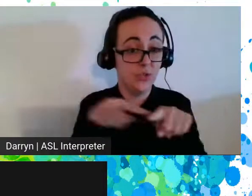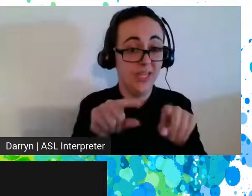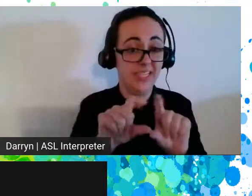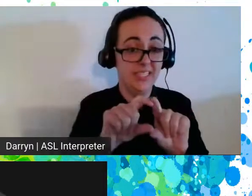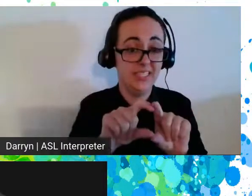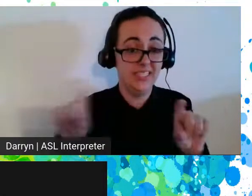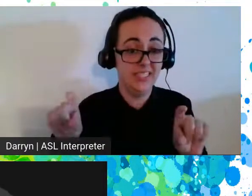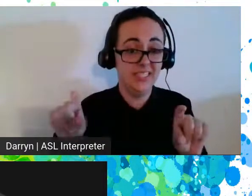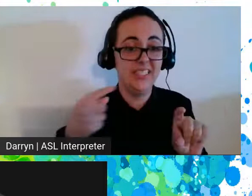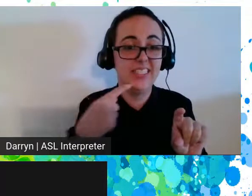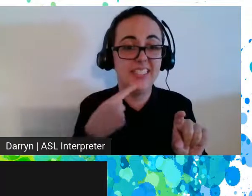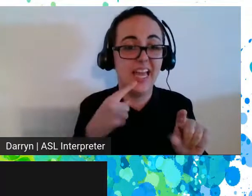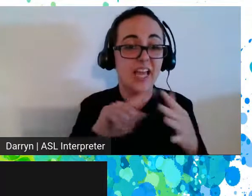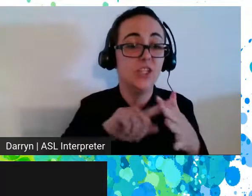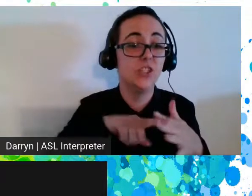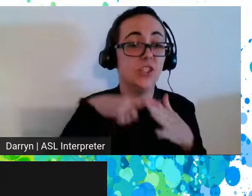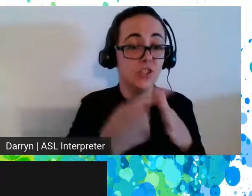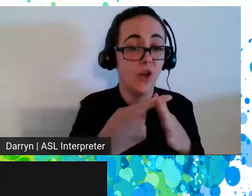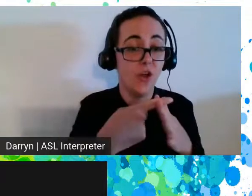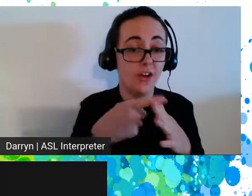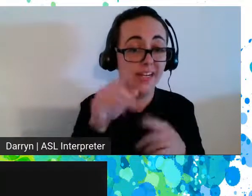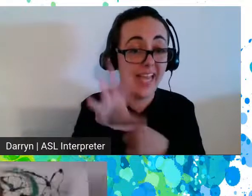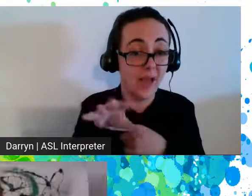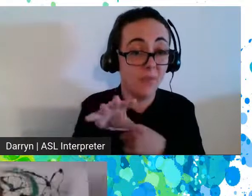cam. Yes, start cam.